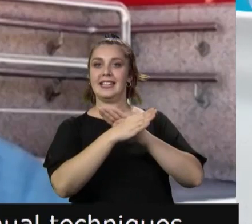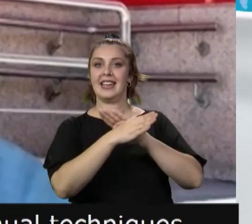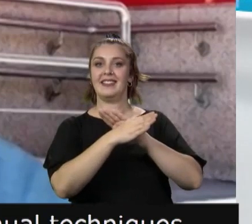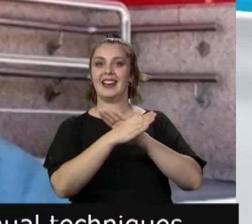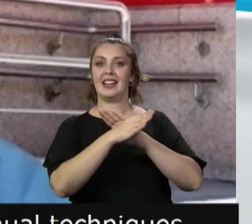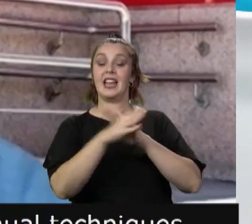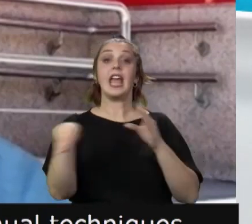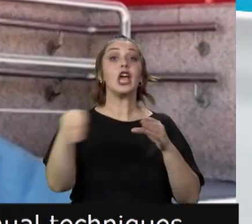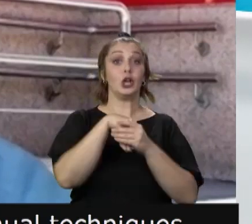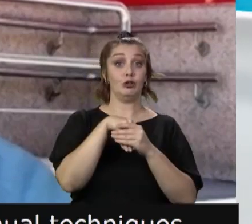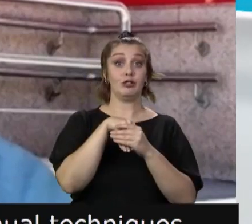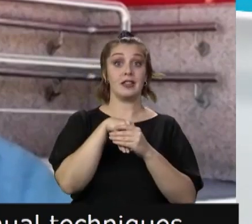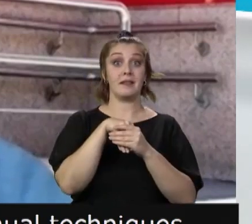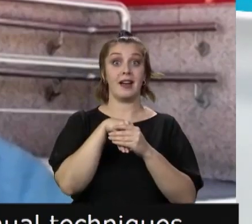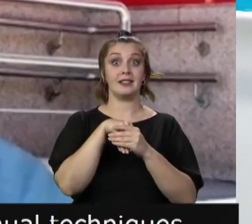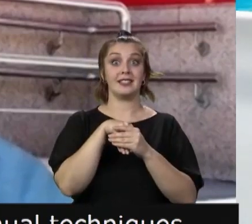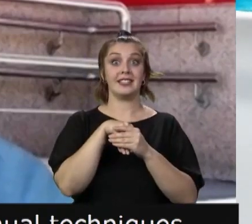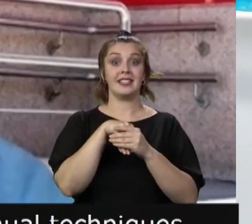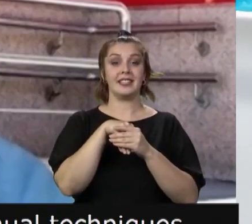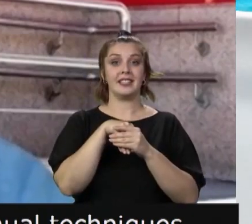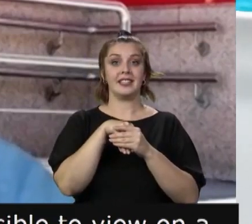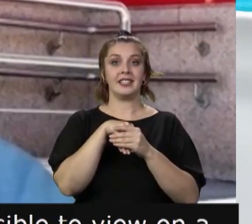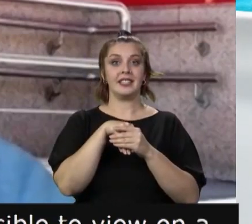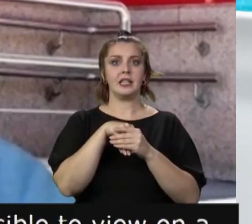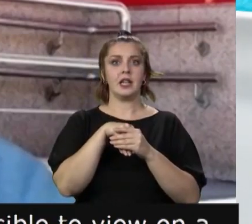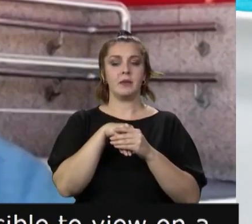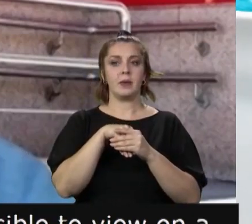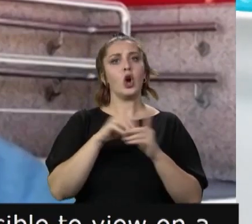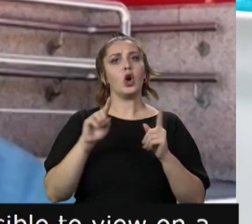the solutions that are accessible and inclusive